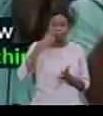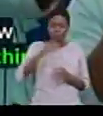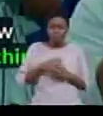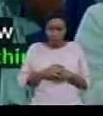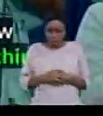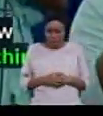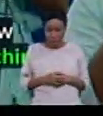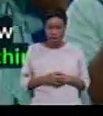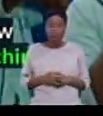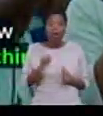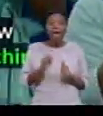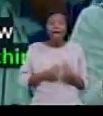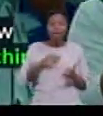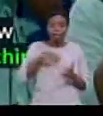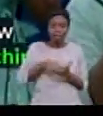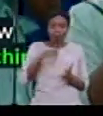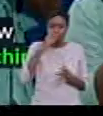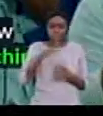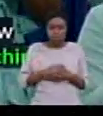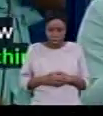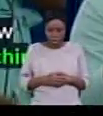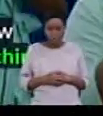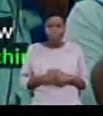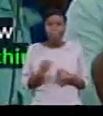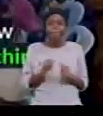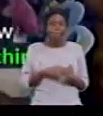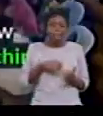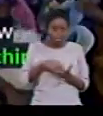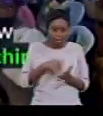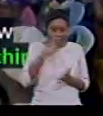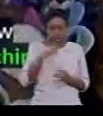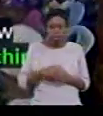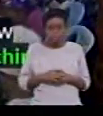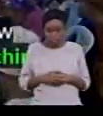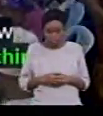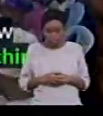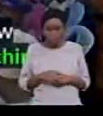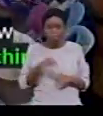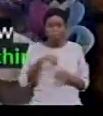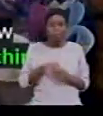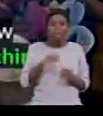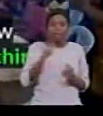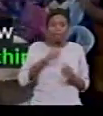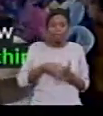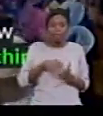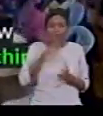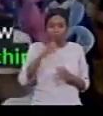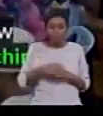Jesus name. Jesus name. Jesus name. Jesus name.